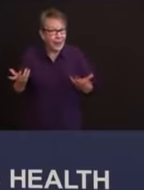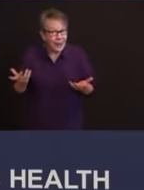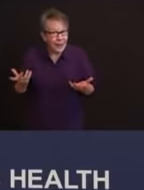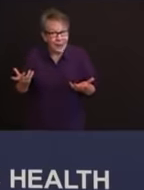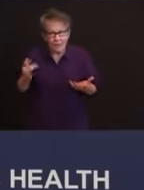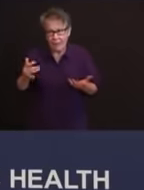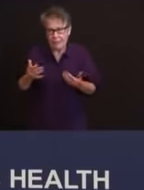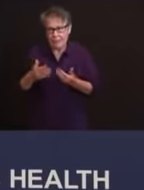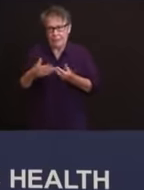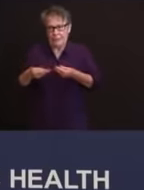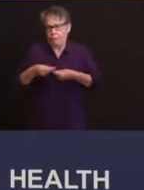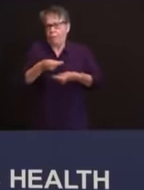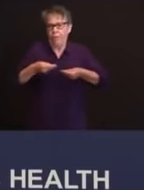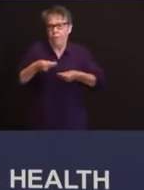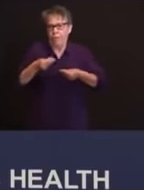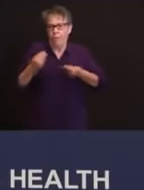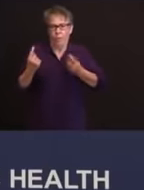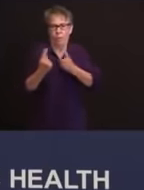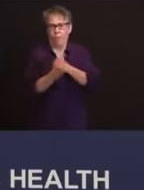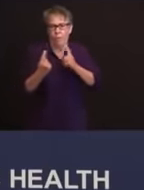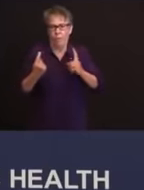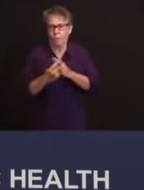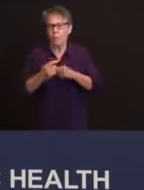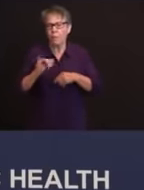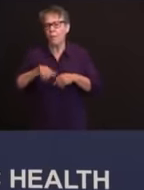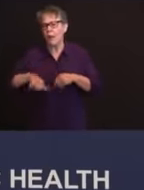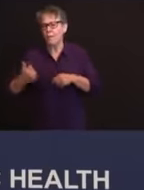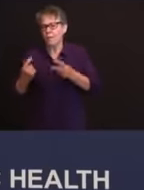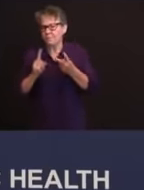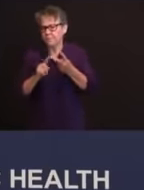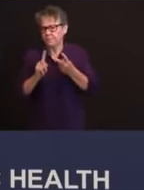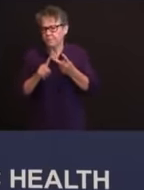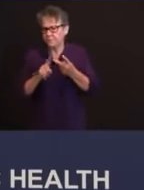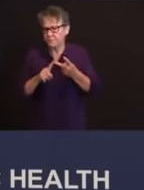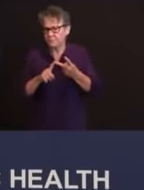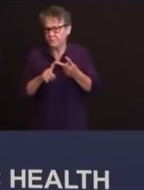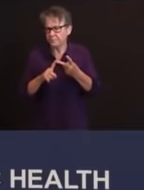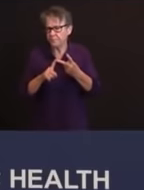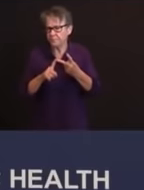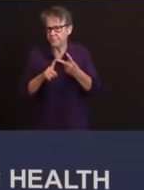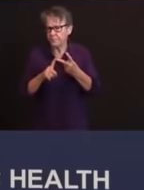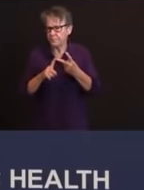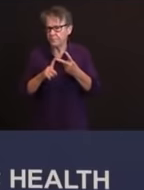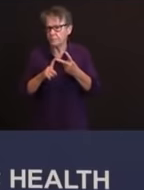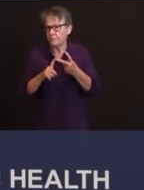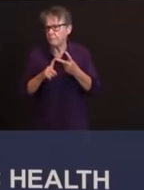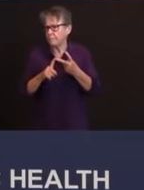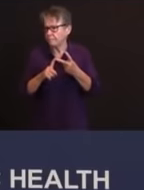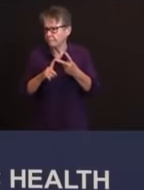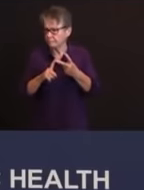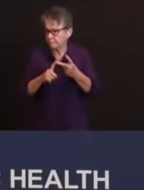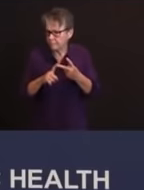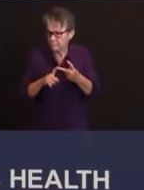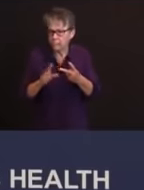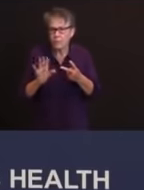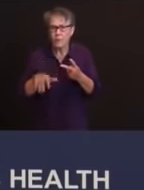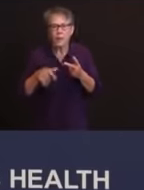But secondly, there is more than anecdotal evidence that as the night wears on, for